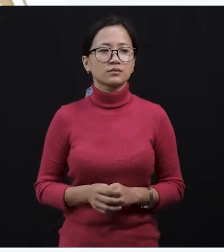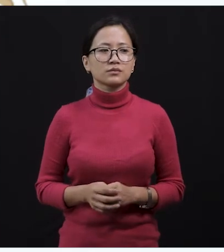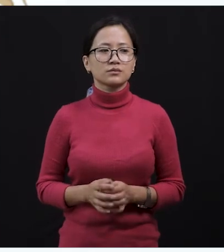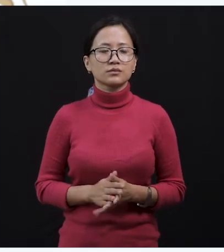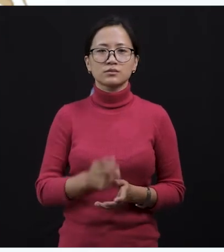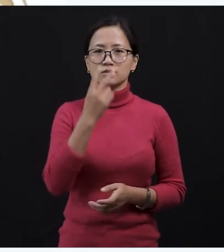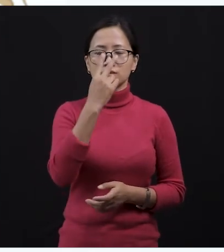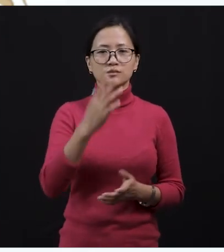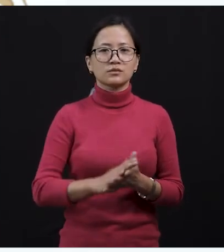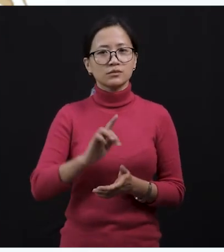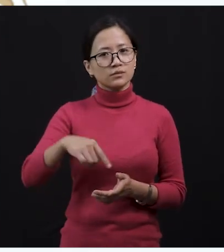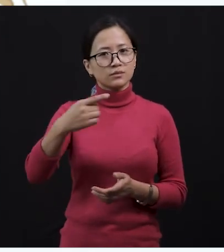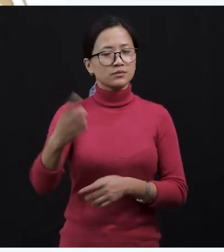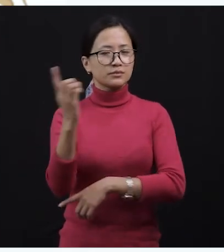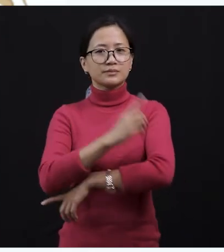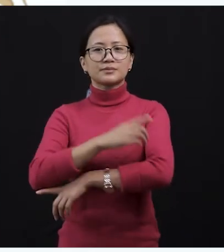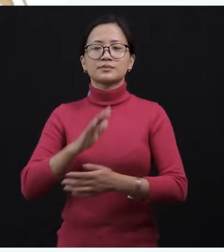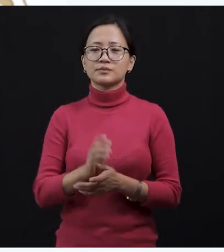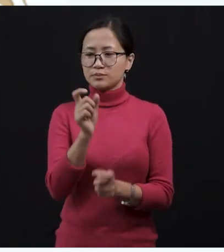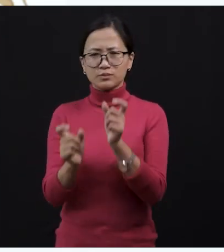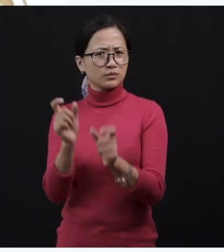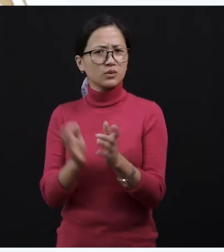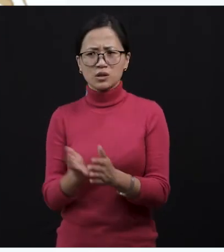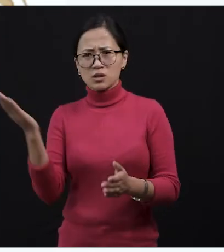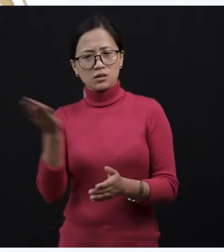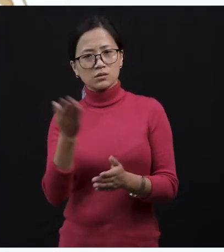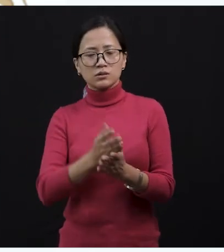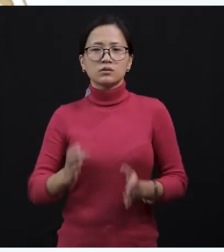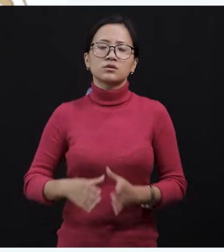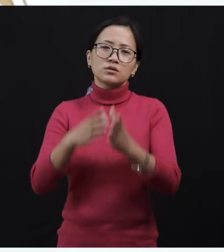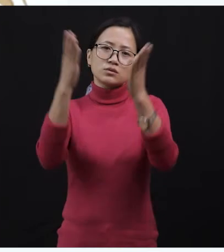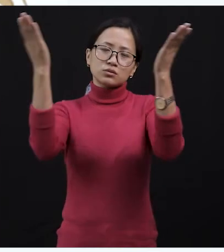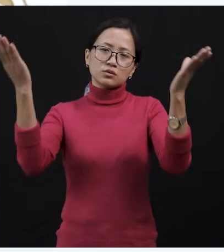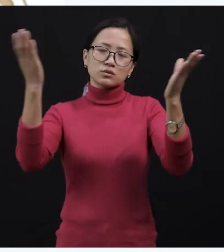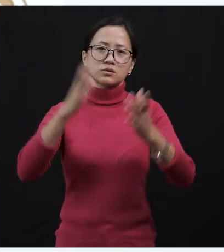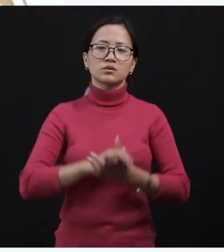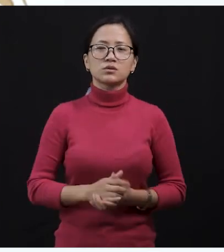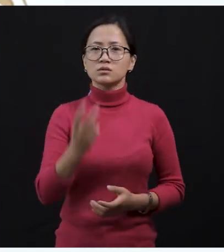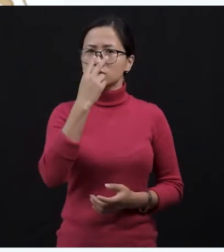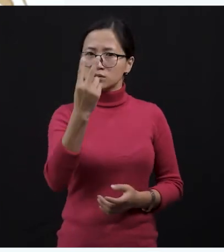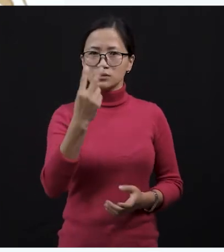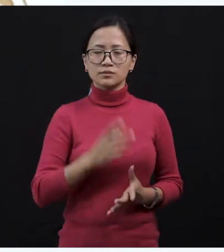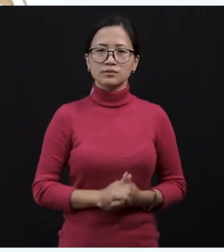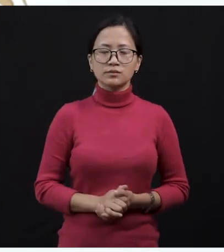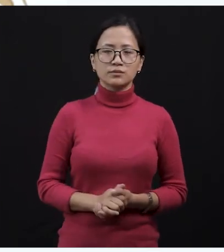Now we can see every day people cutting down the trees. Do you see